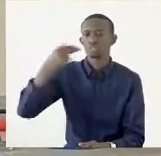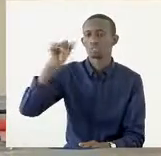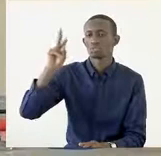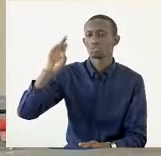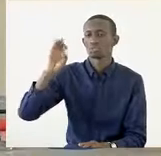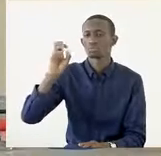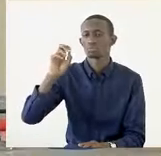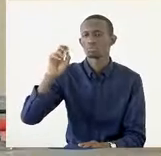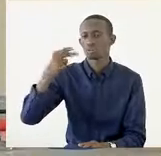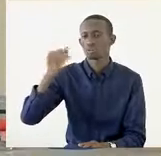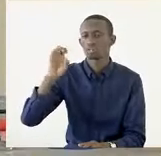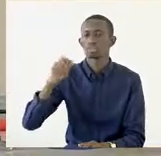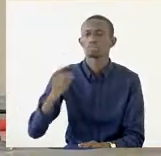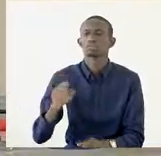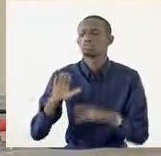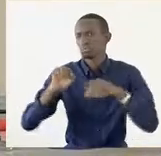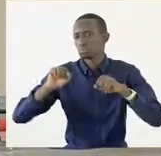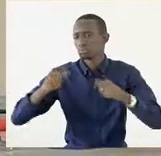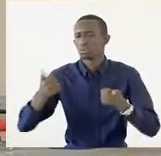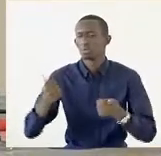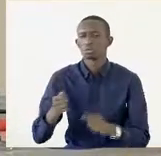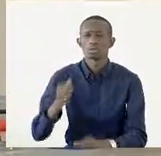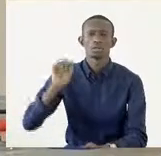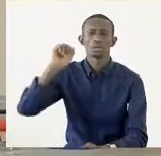I said an aldehyde, it can be either aliphatic